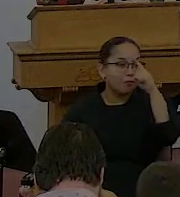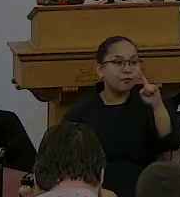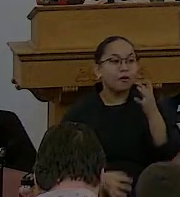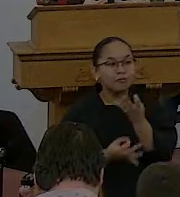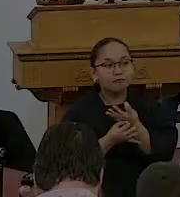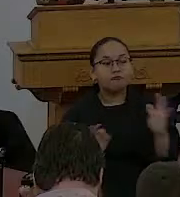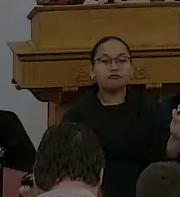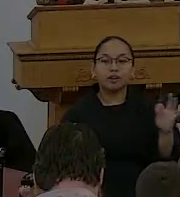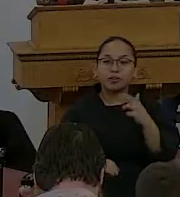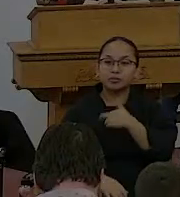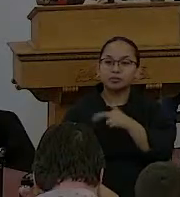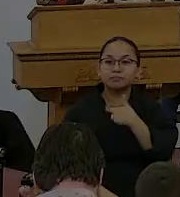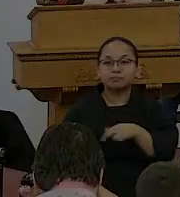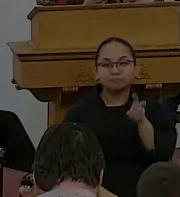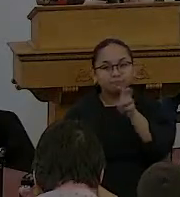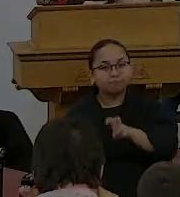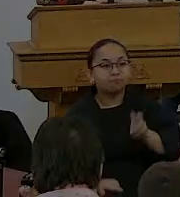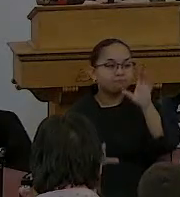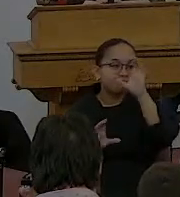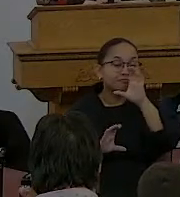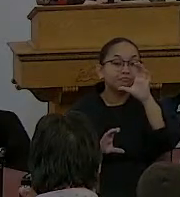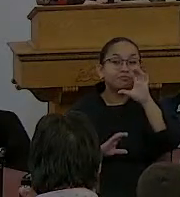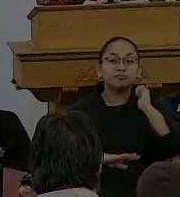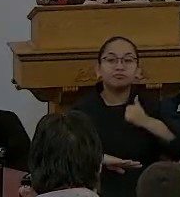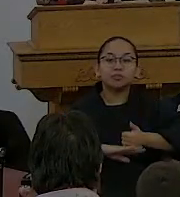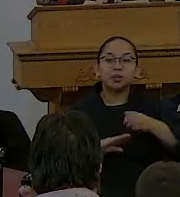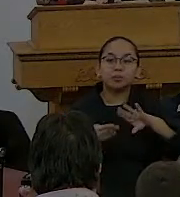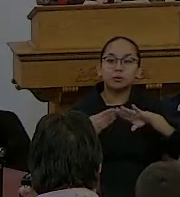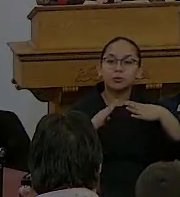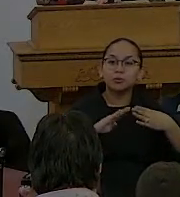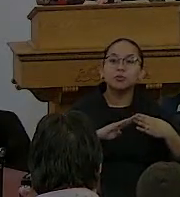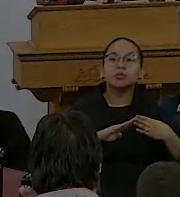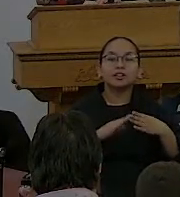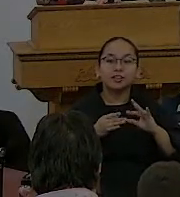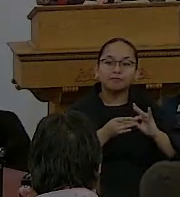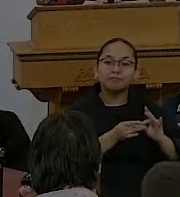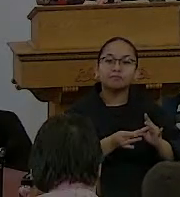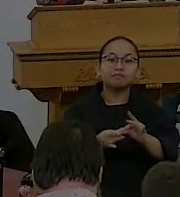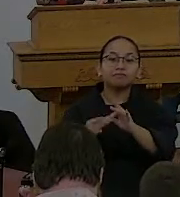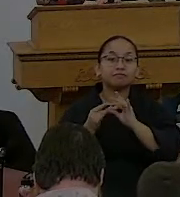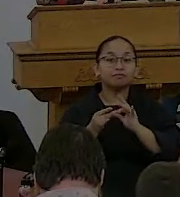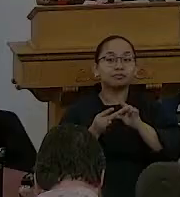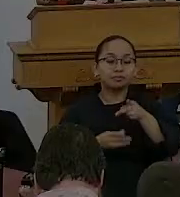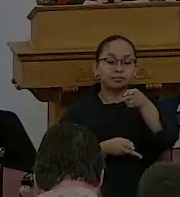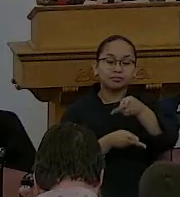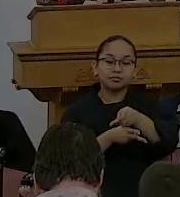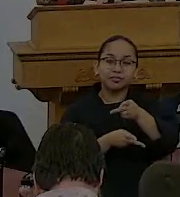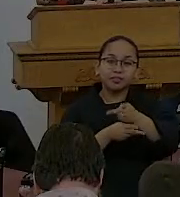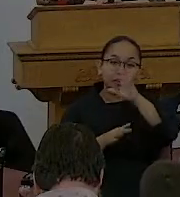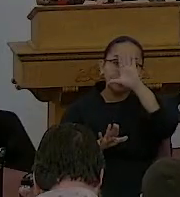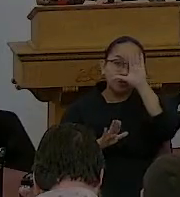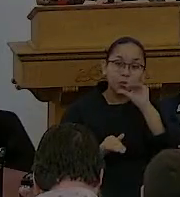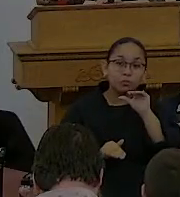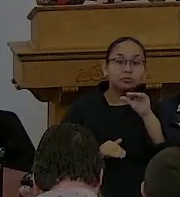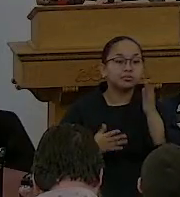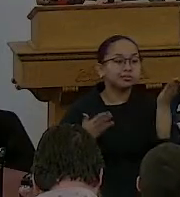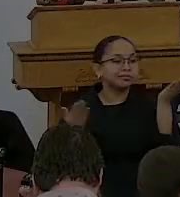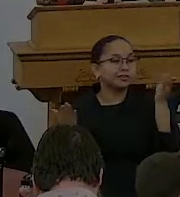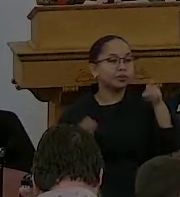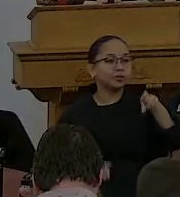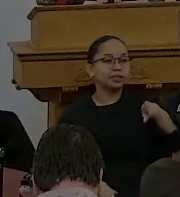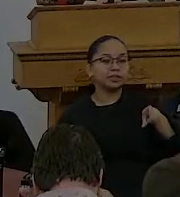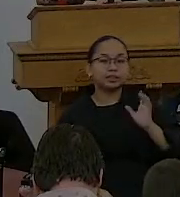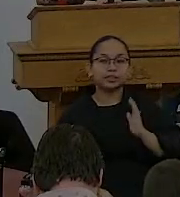free religious education. Build a community of caring fellowship, nurture the hopes,